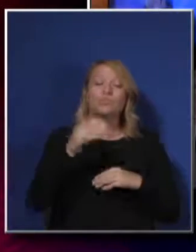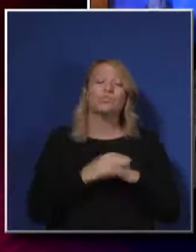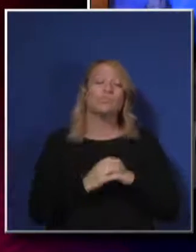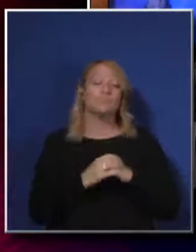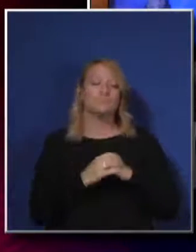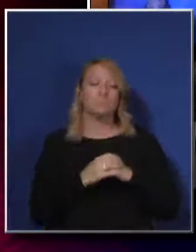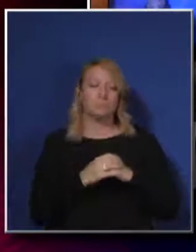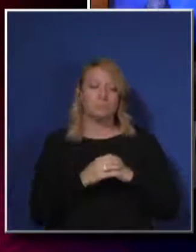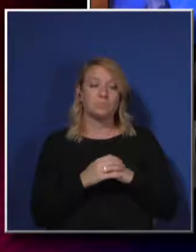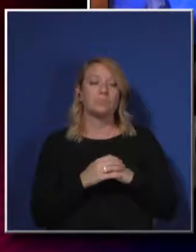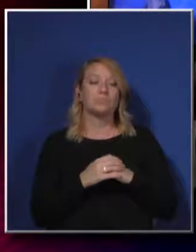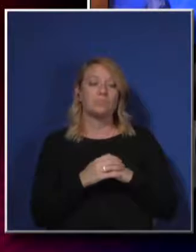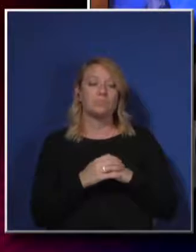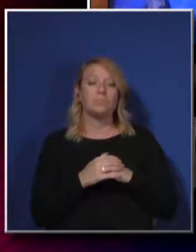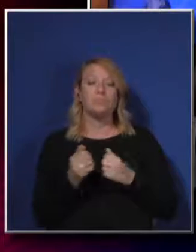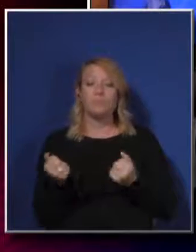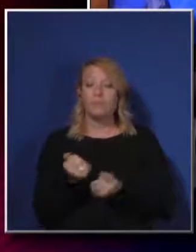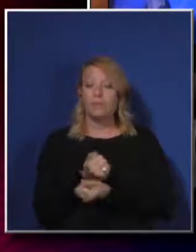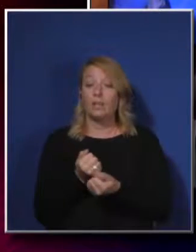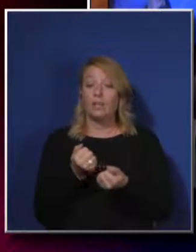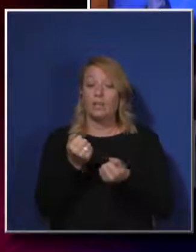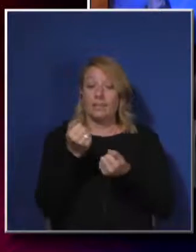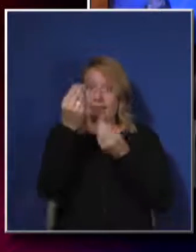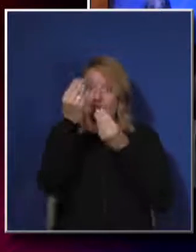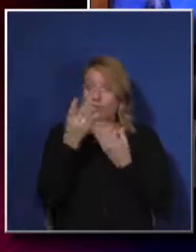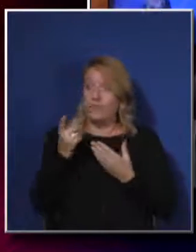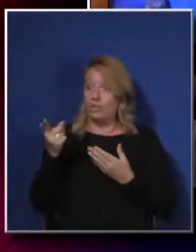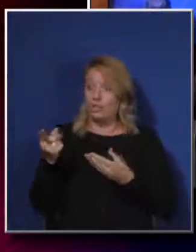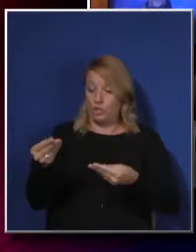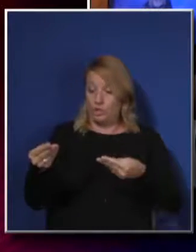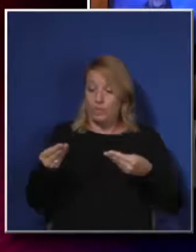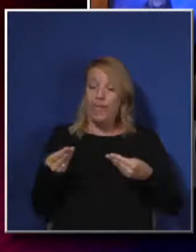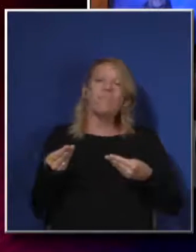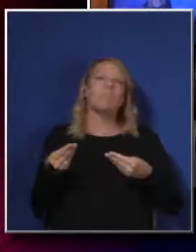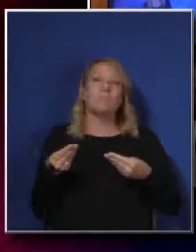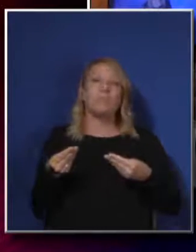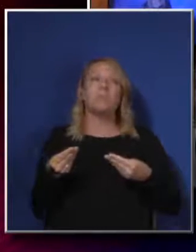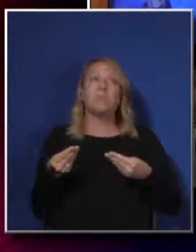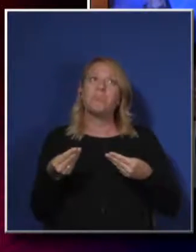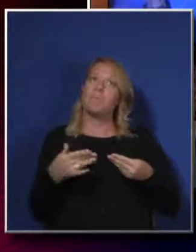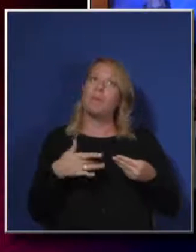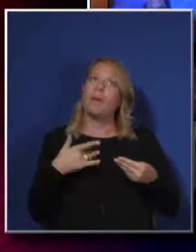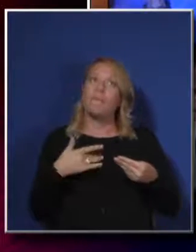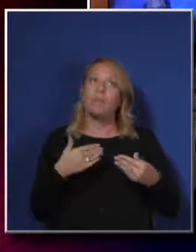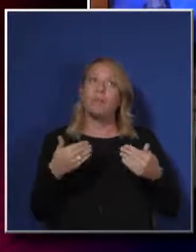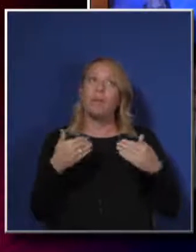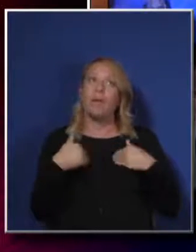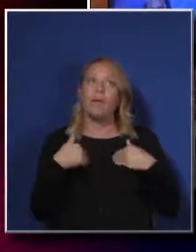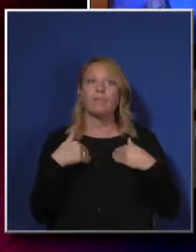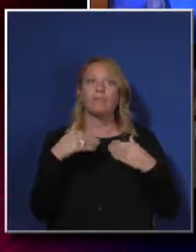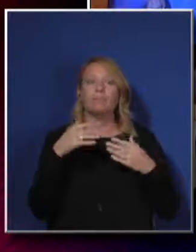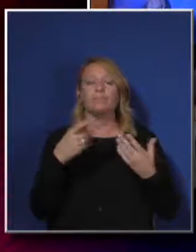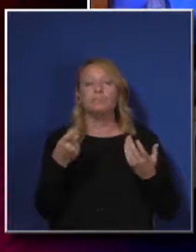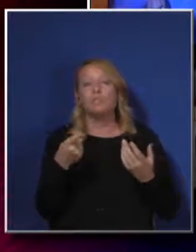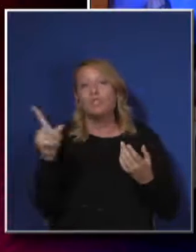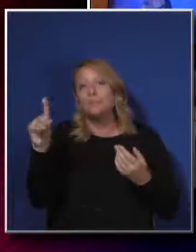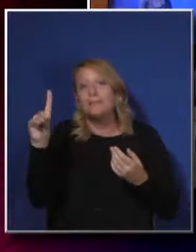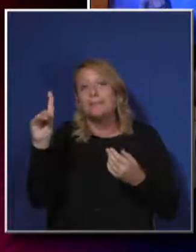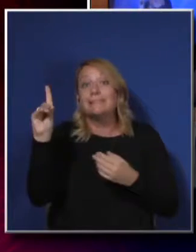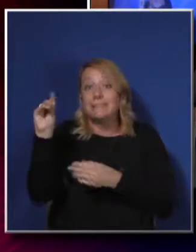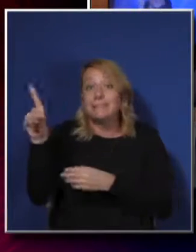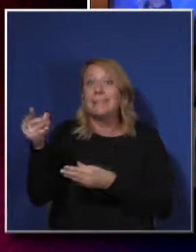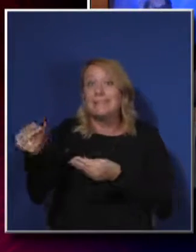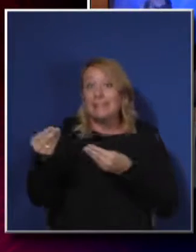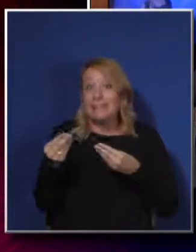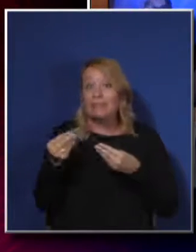the information that you provided. You have given me an overall rating of somewhere